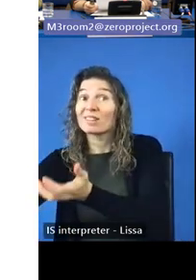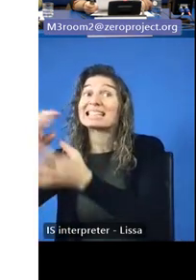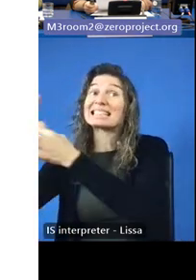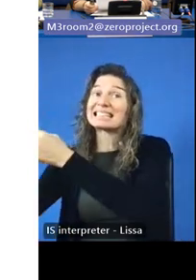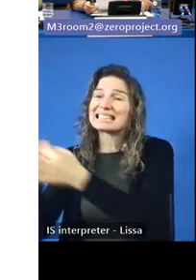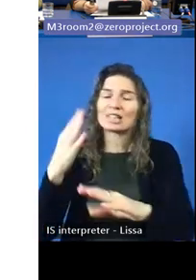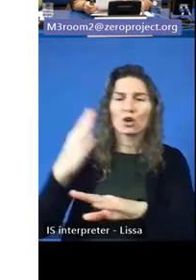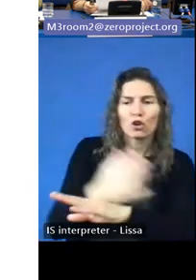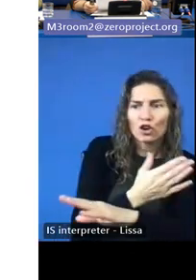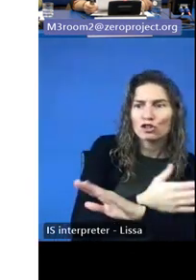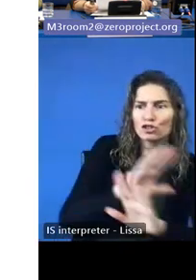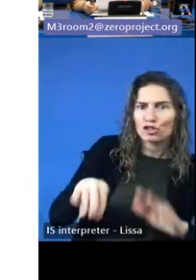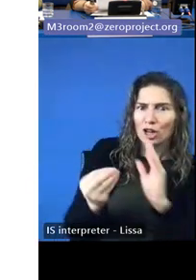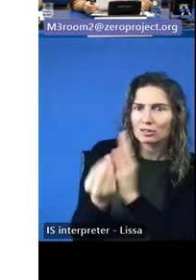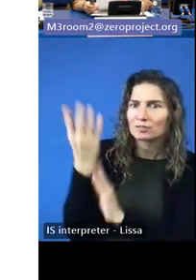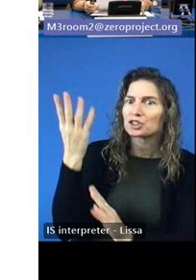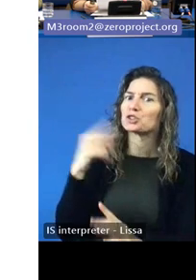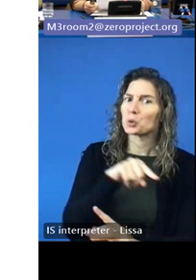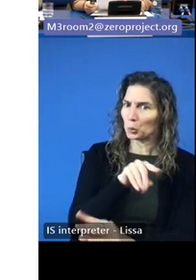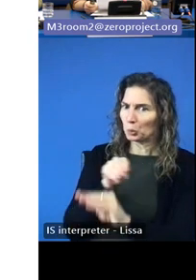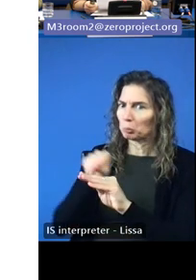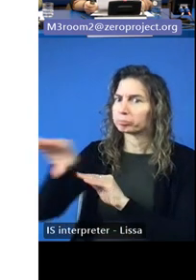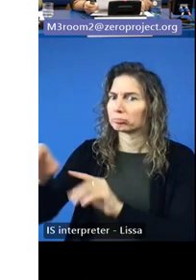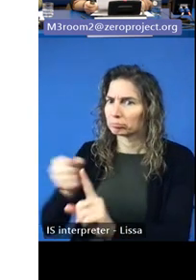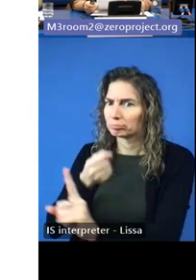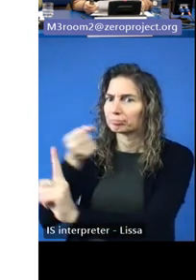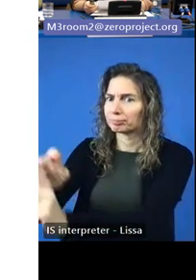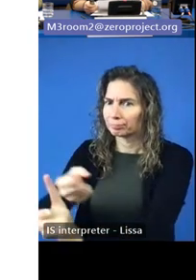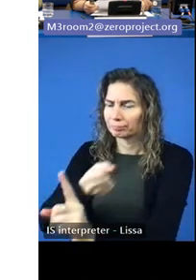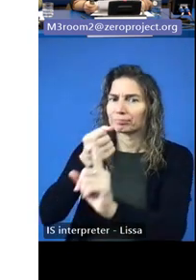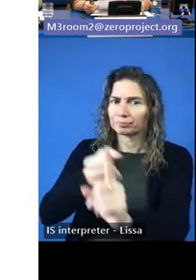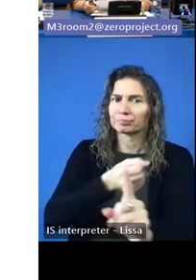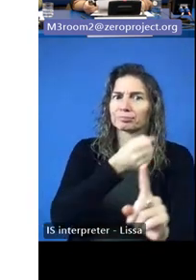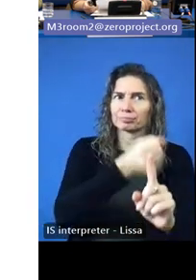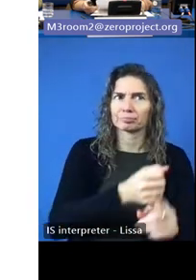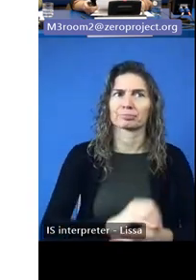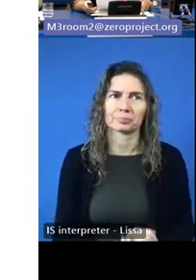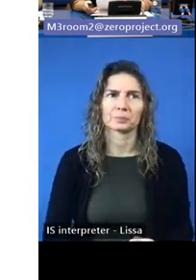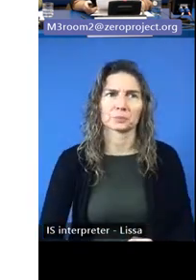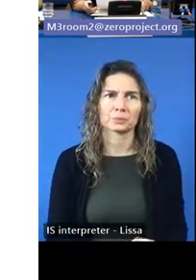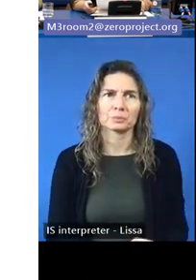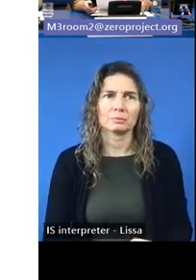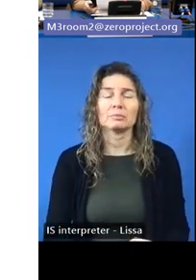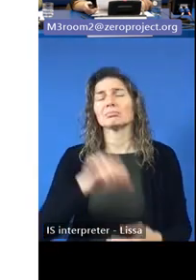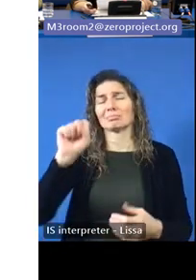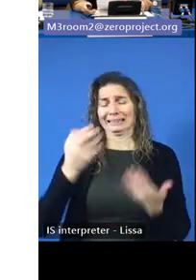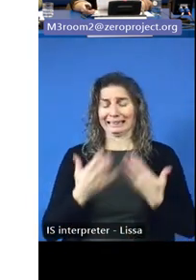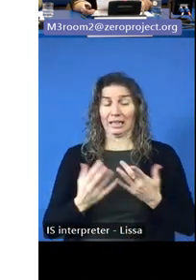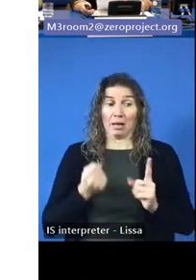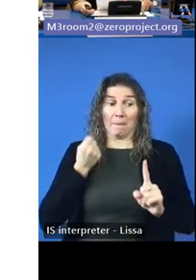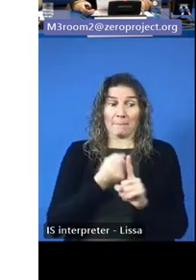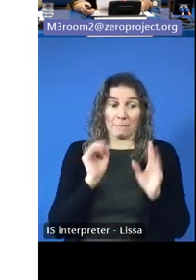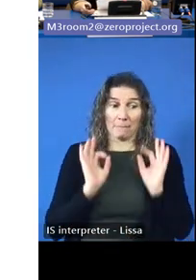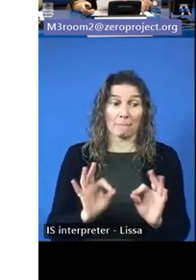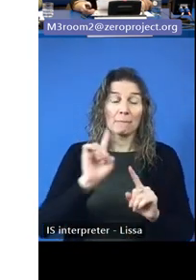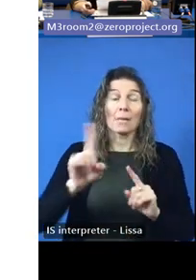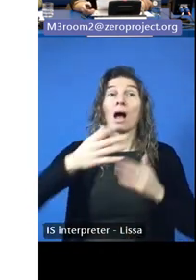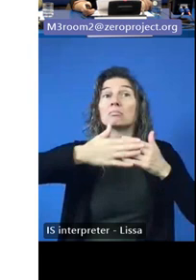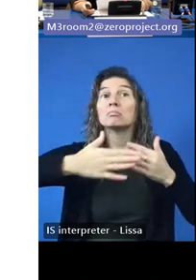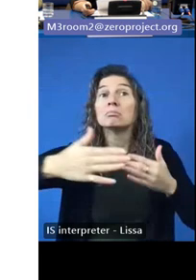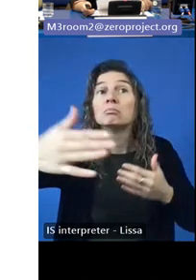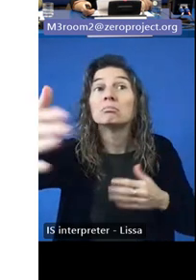In addition to the immediate impact, improving nutrition has long-ranging benefits for children. Proper nutrition and safe, nurturing